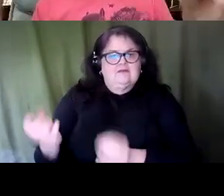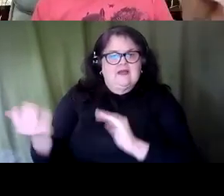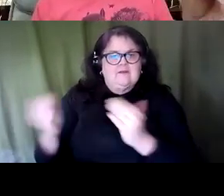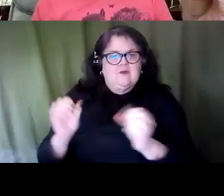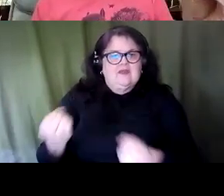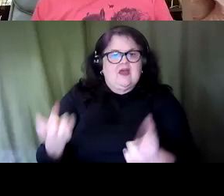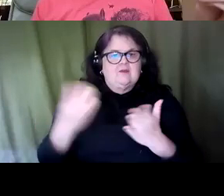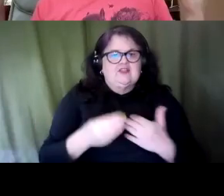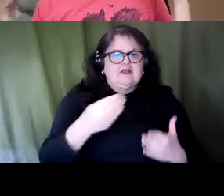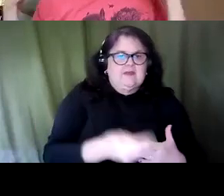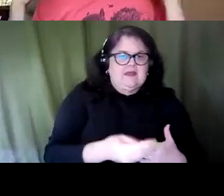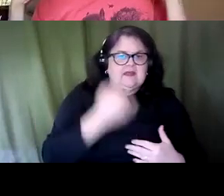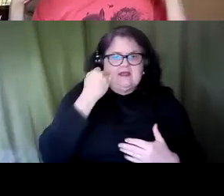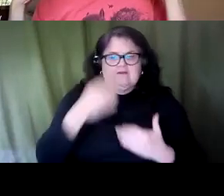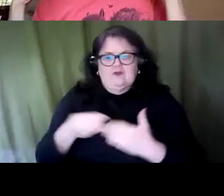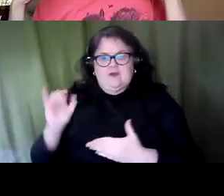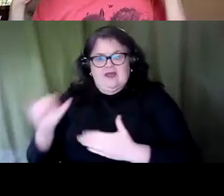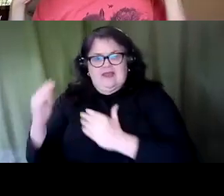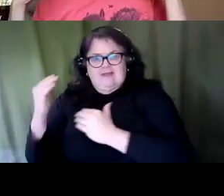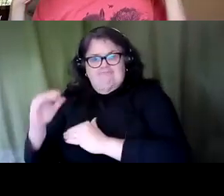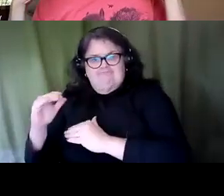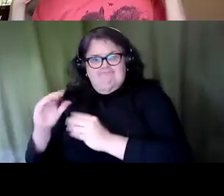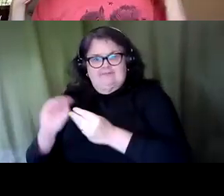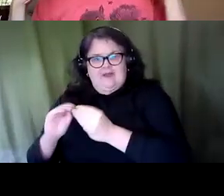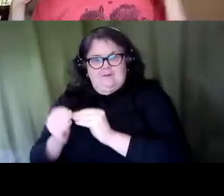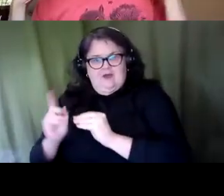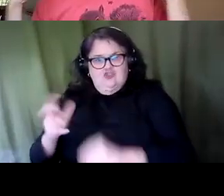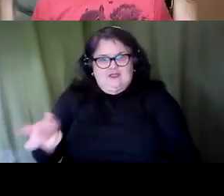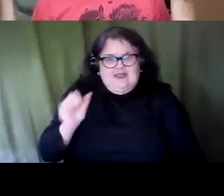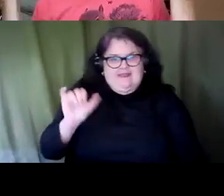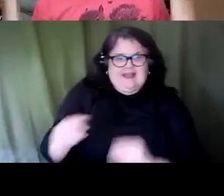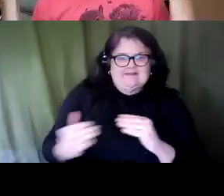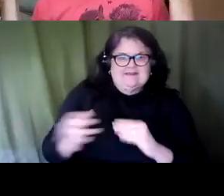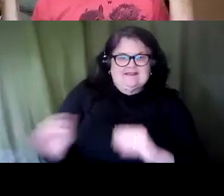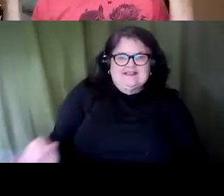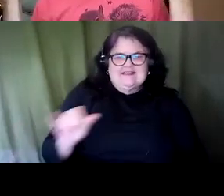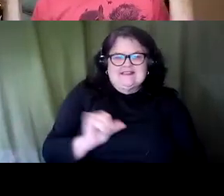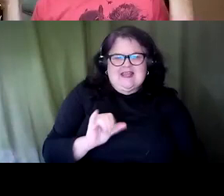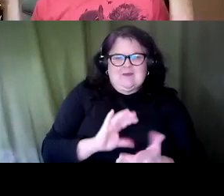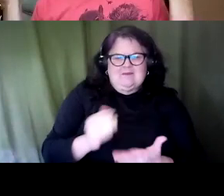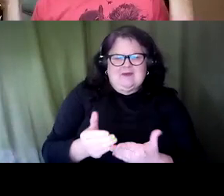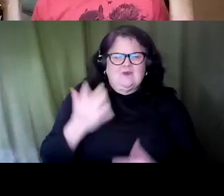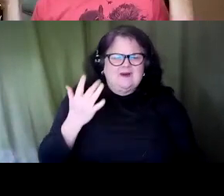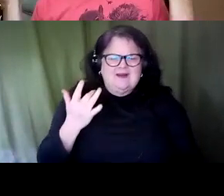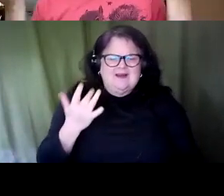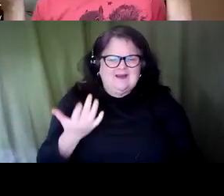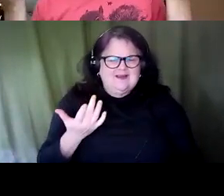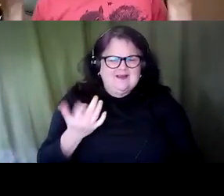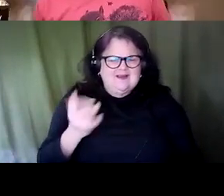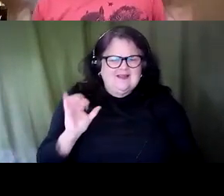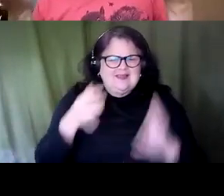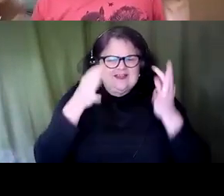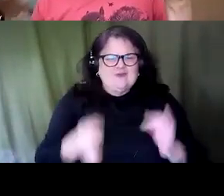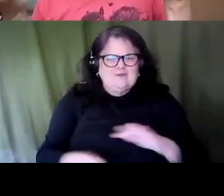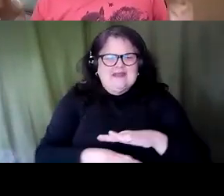buy in at this much, you should get this exact amount back out. Why is that? Because so much of that is determined based on